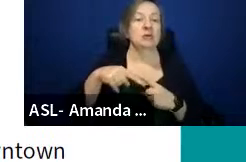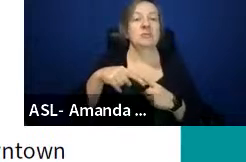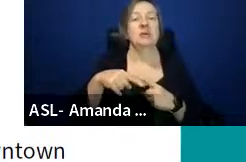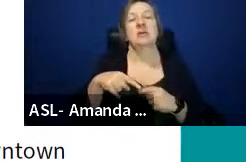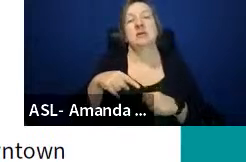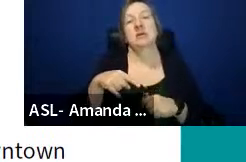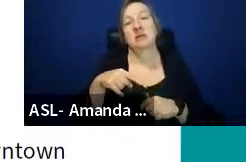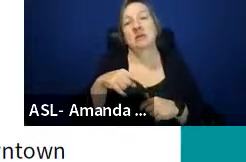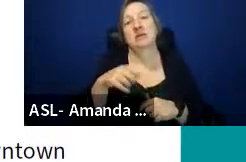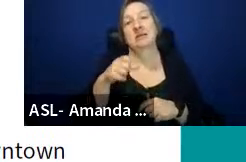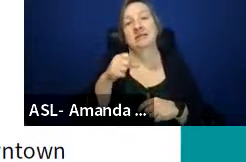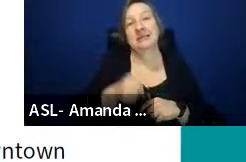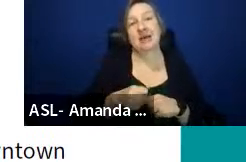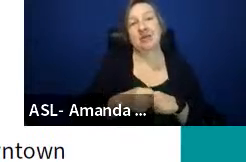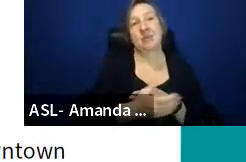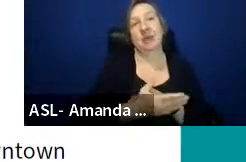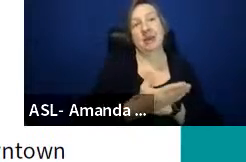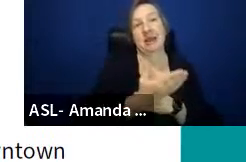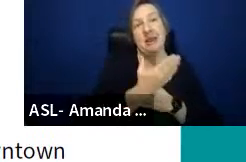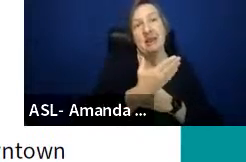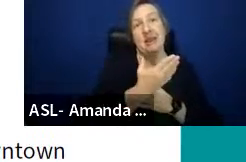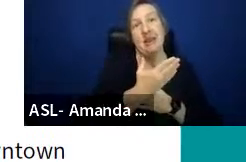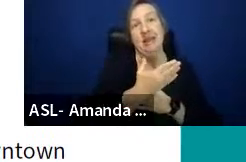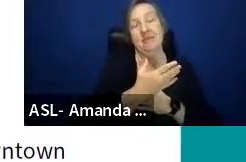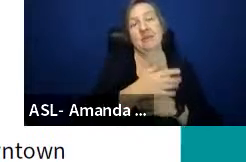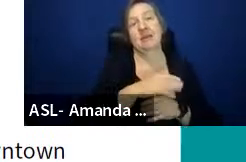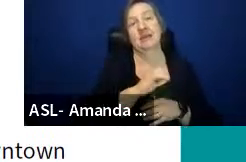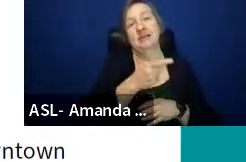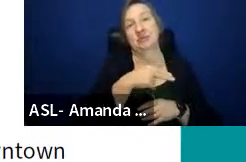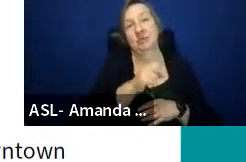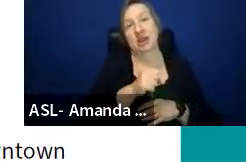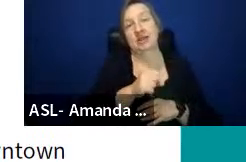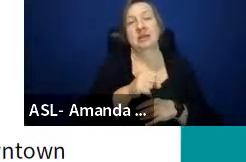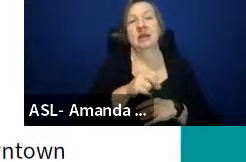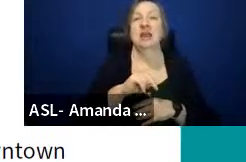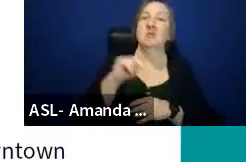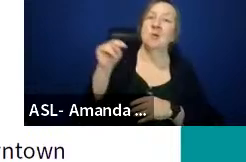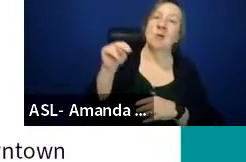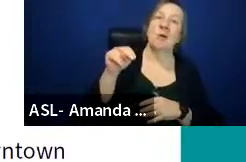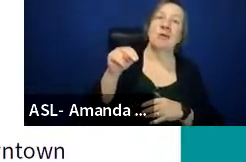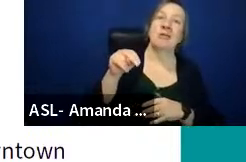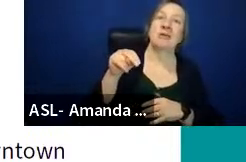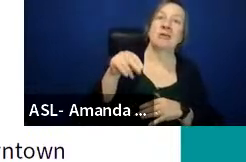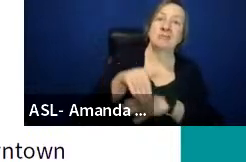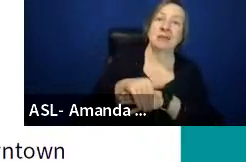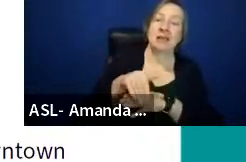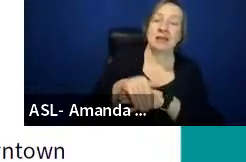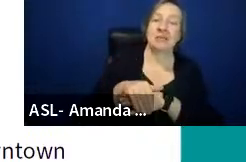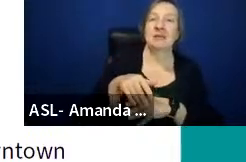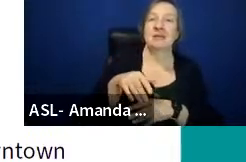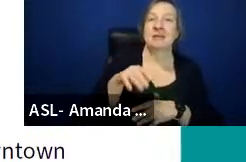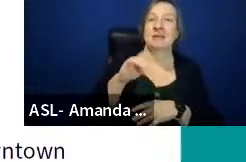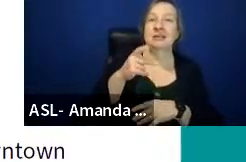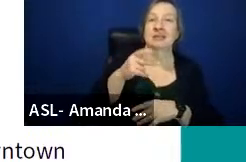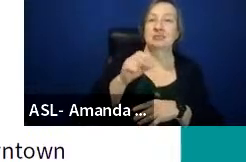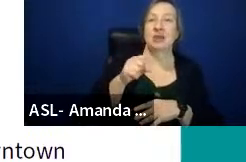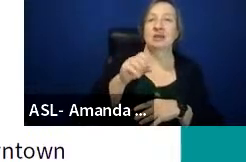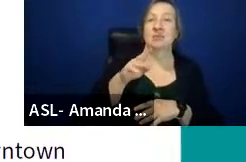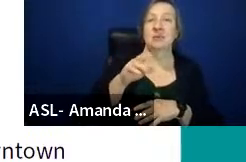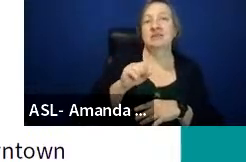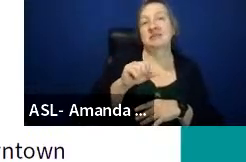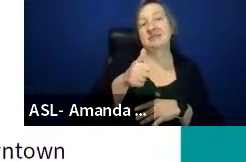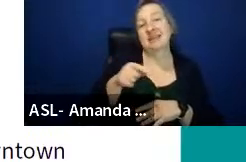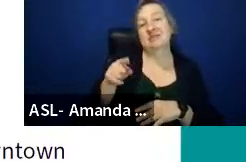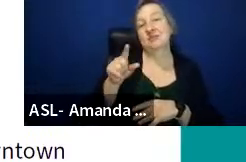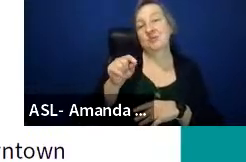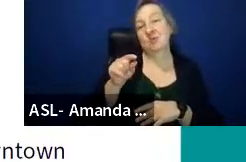southbound AM for express bus and northbound PM for express bus, this would be a 10 to 20% improvement compared to the no